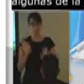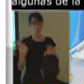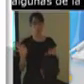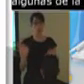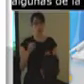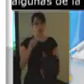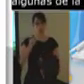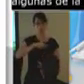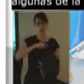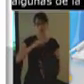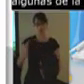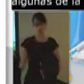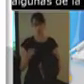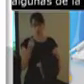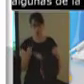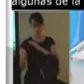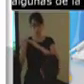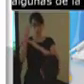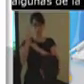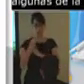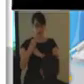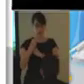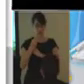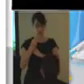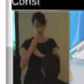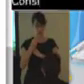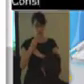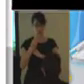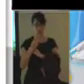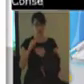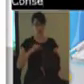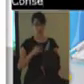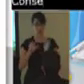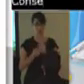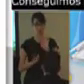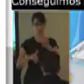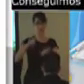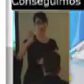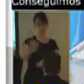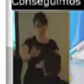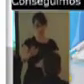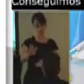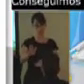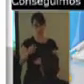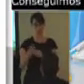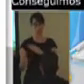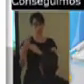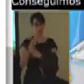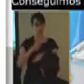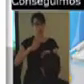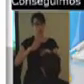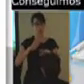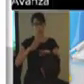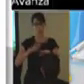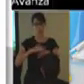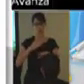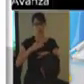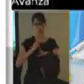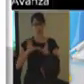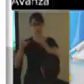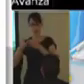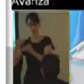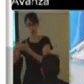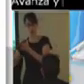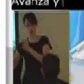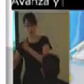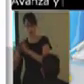gardening. So we obtained financing through the Plan Avanza. This covered the